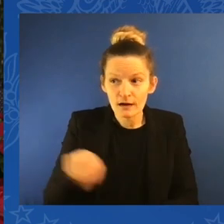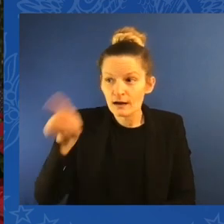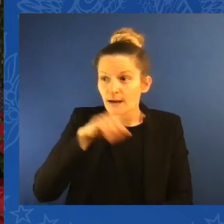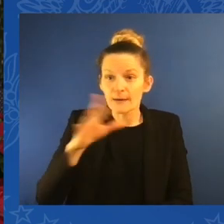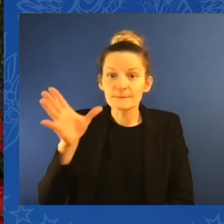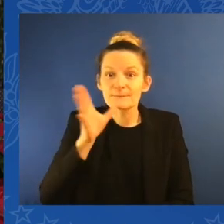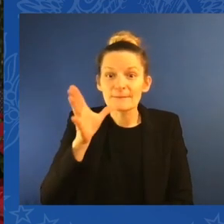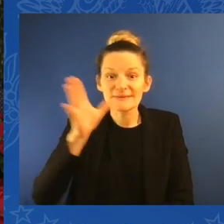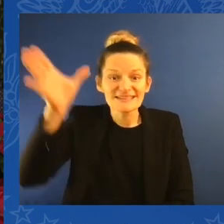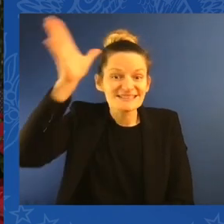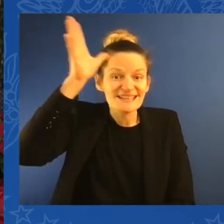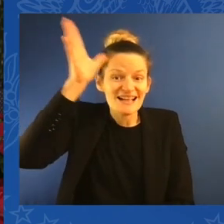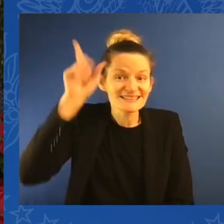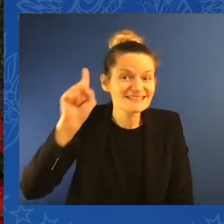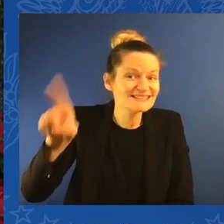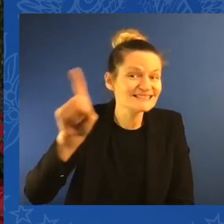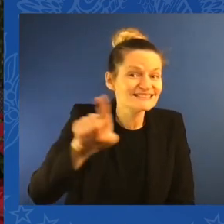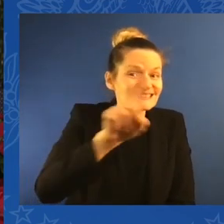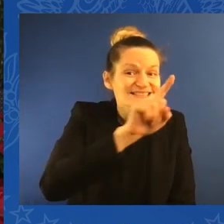are so cute, little tyke.